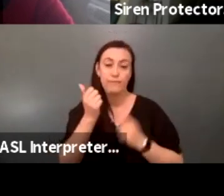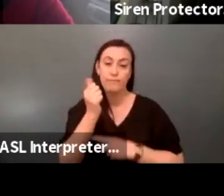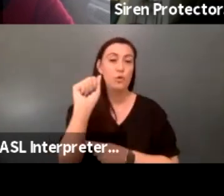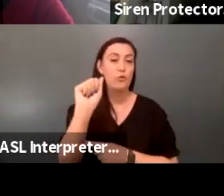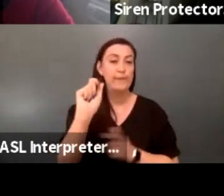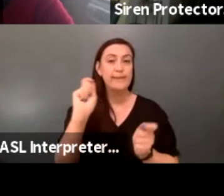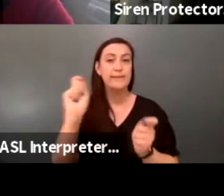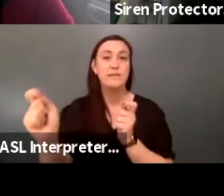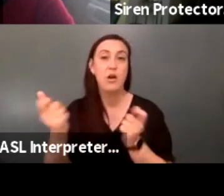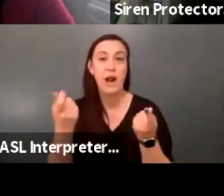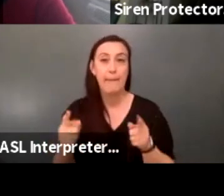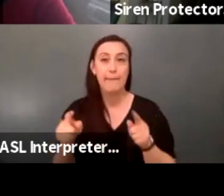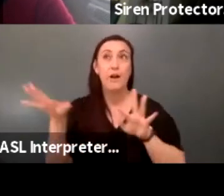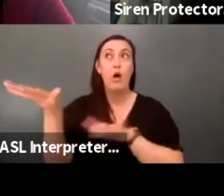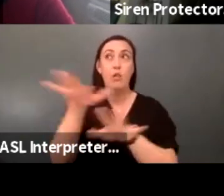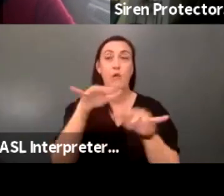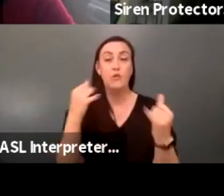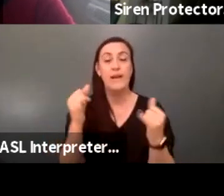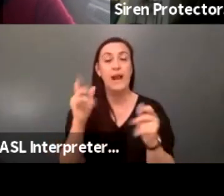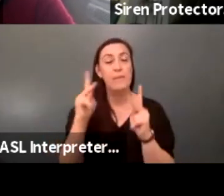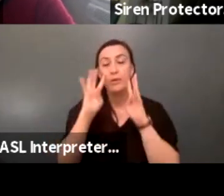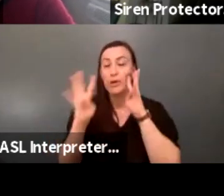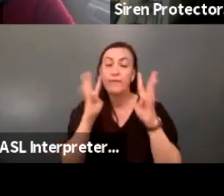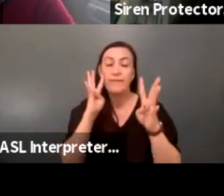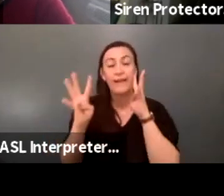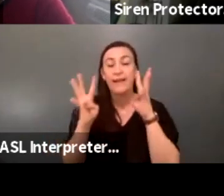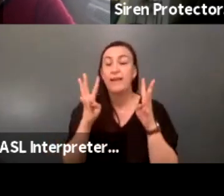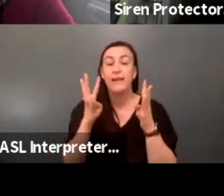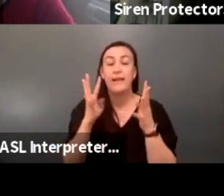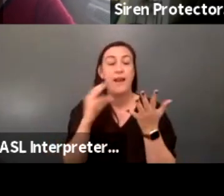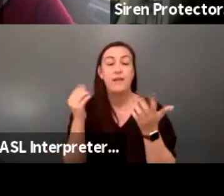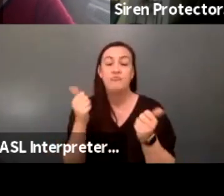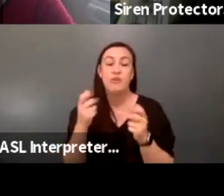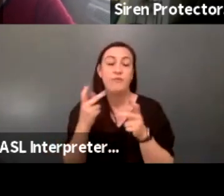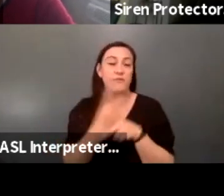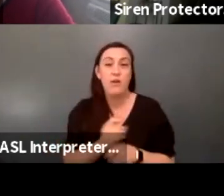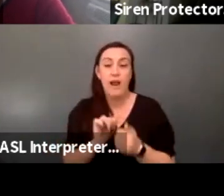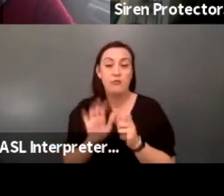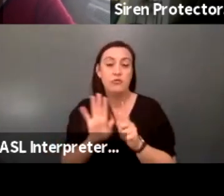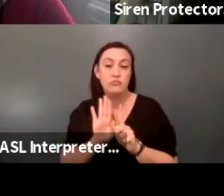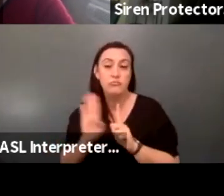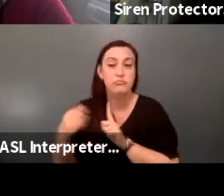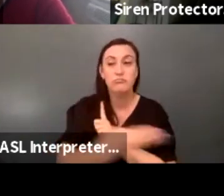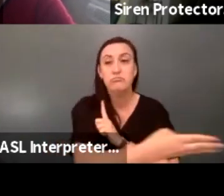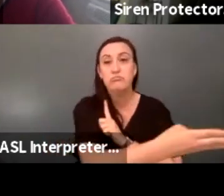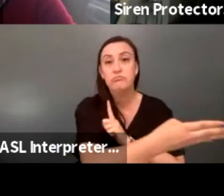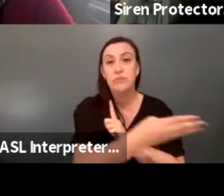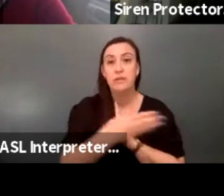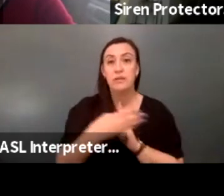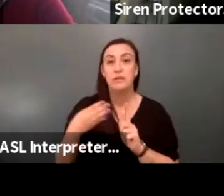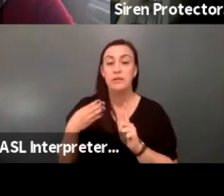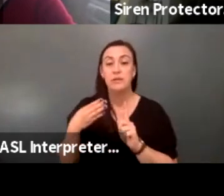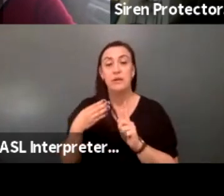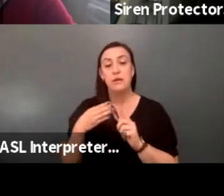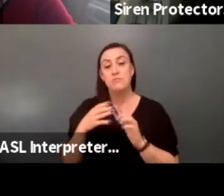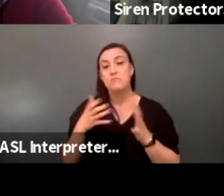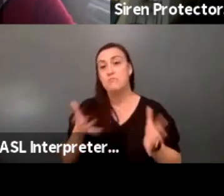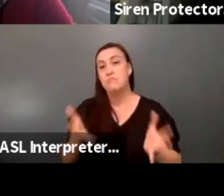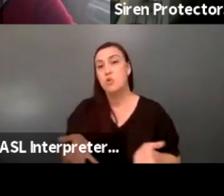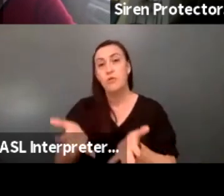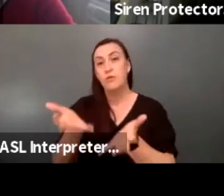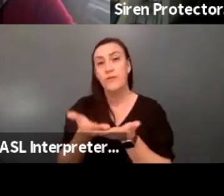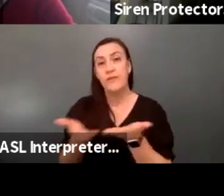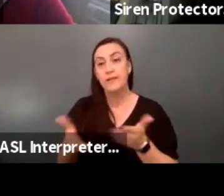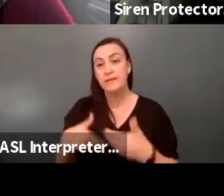the place, and people are being innovative and trying to figure out ways to kind of move projects, programs, things along. And